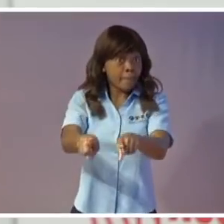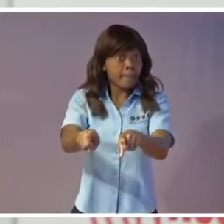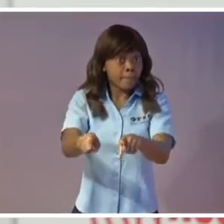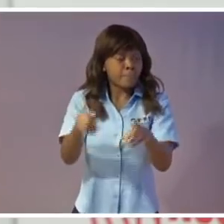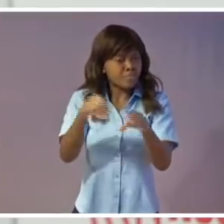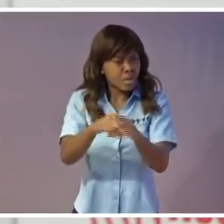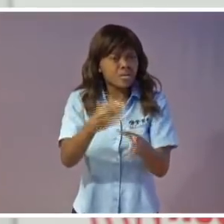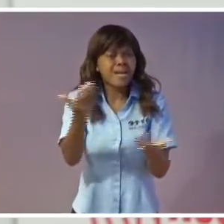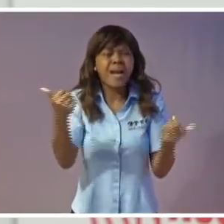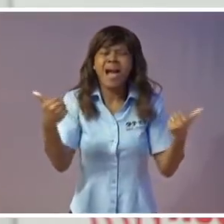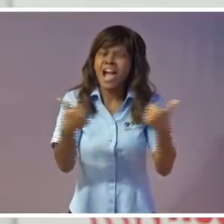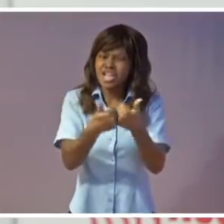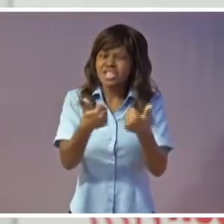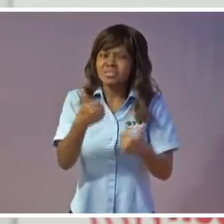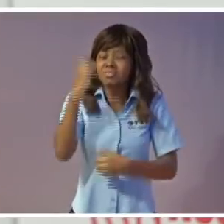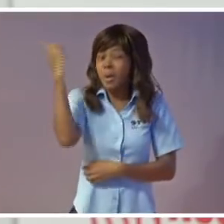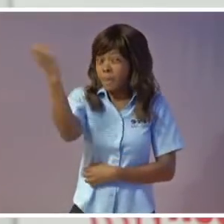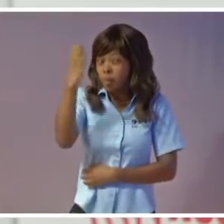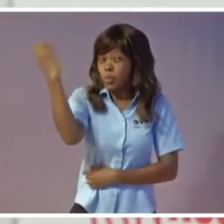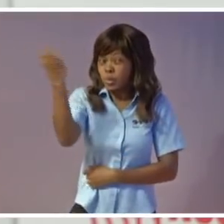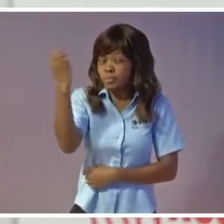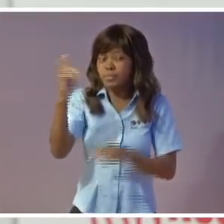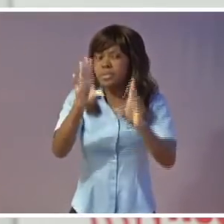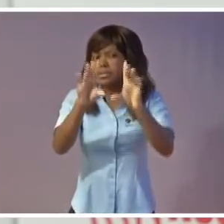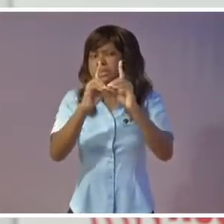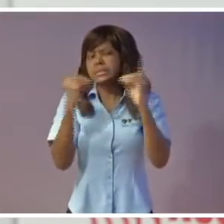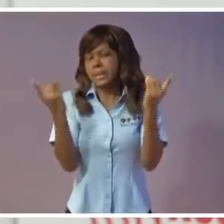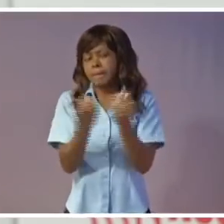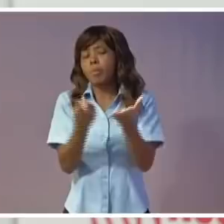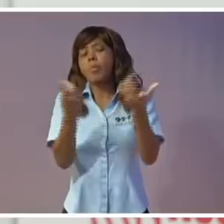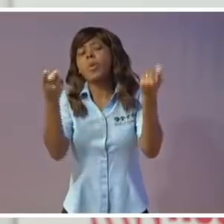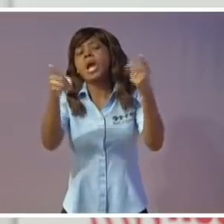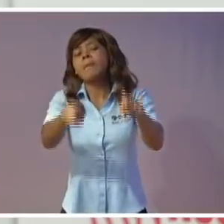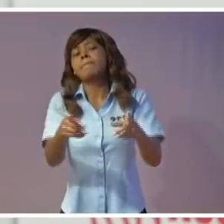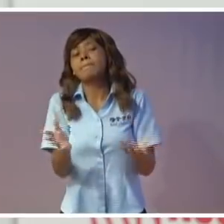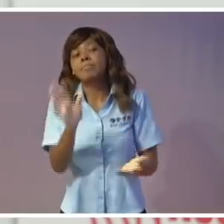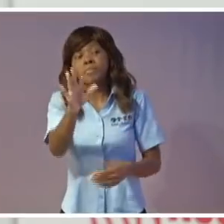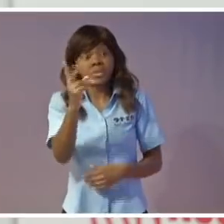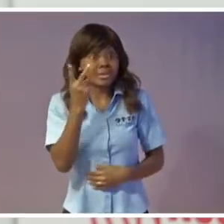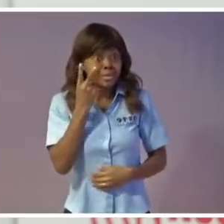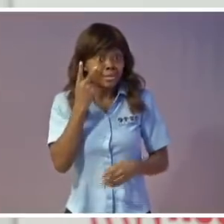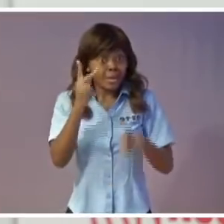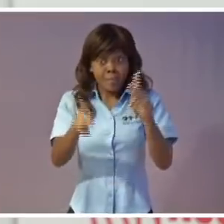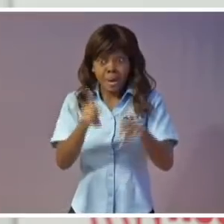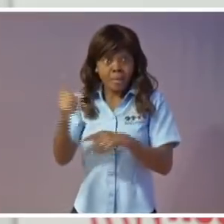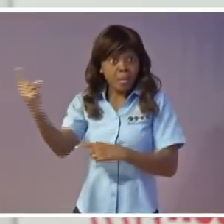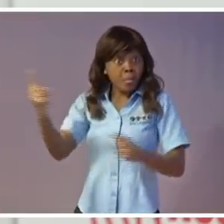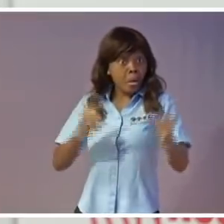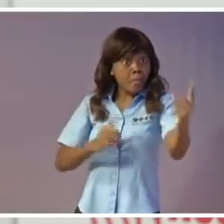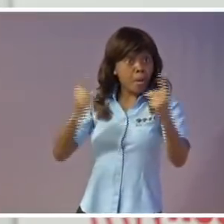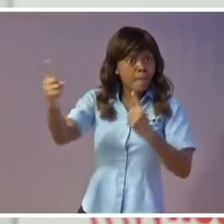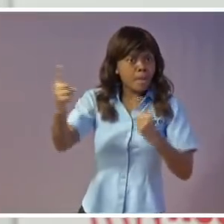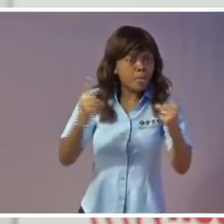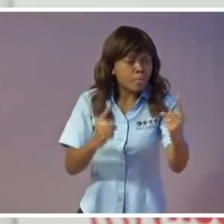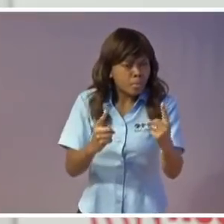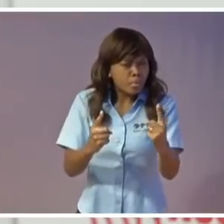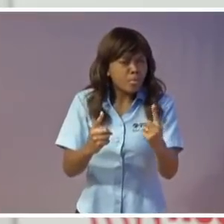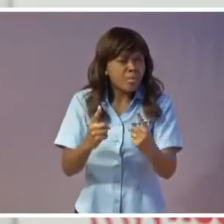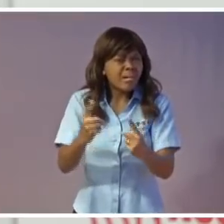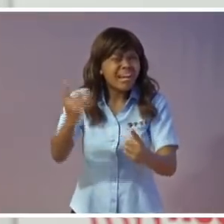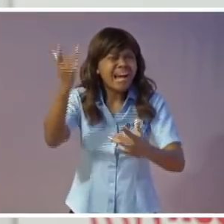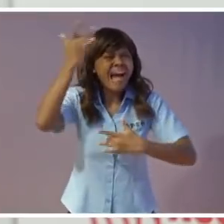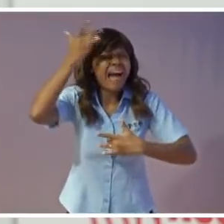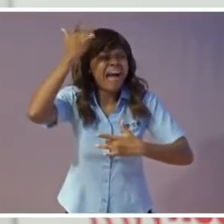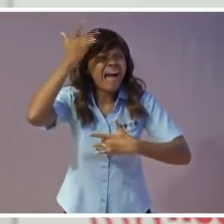We continue to see persons presenting in a severely and critically ill state.